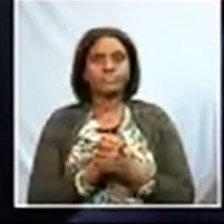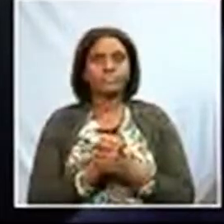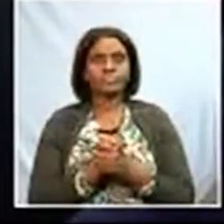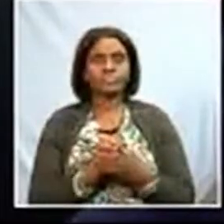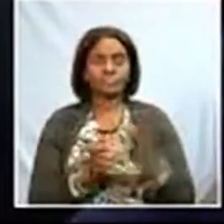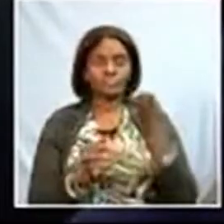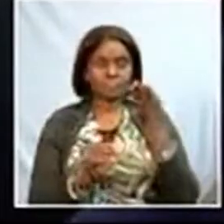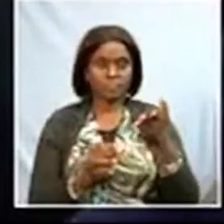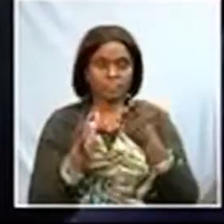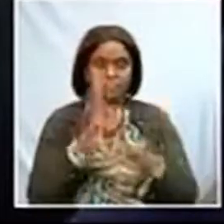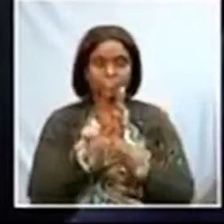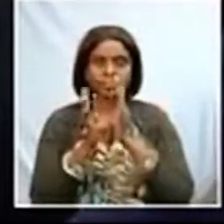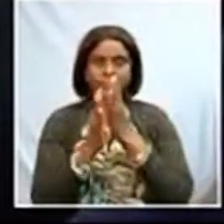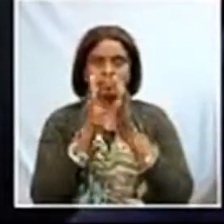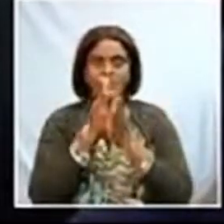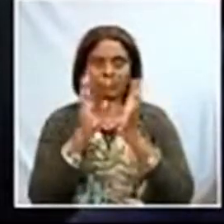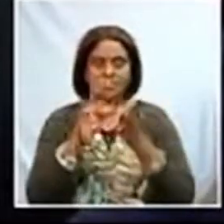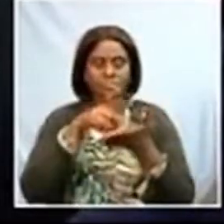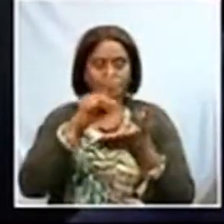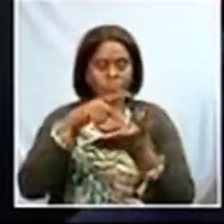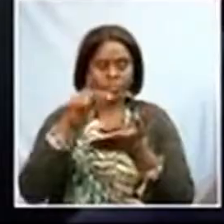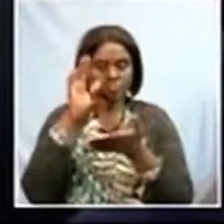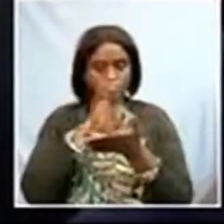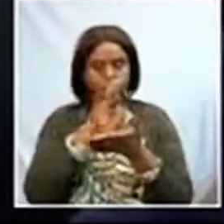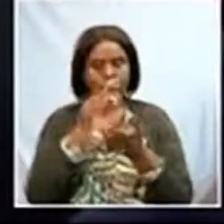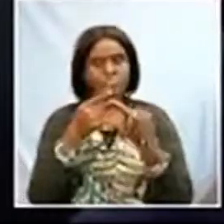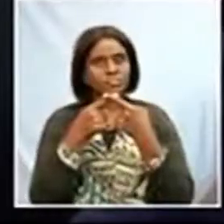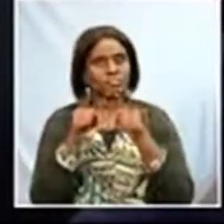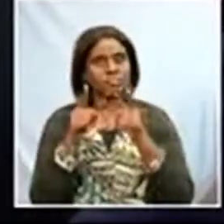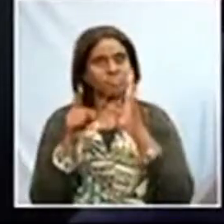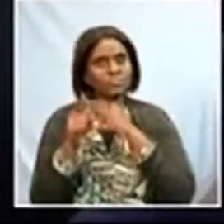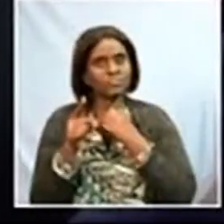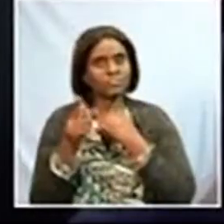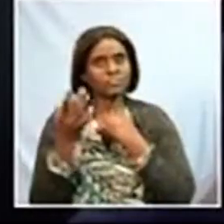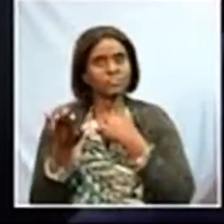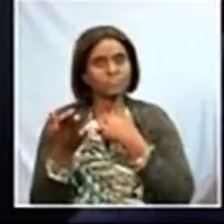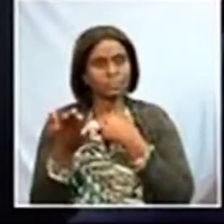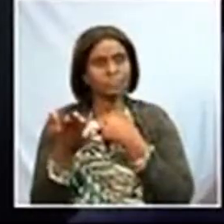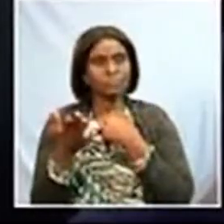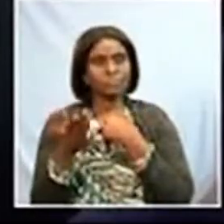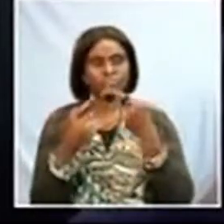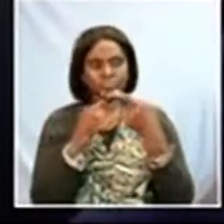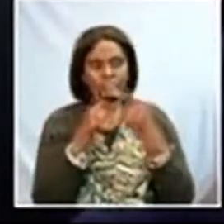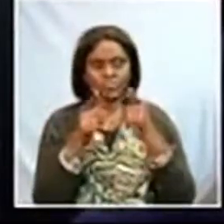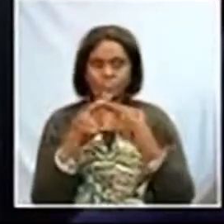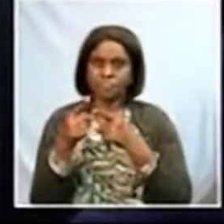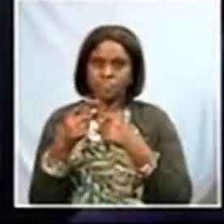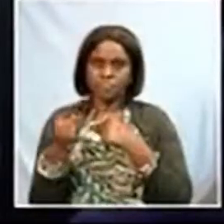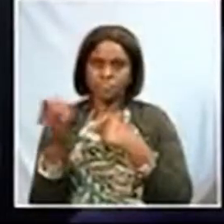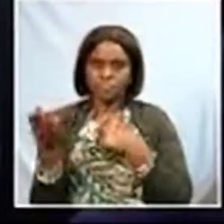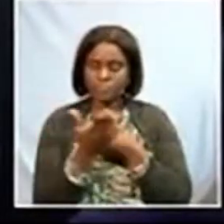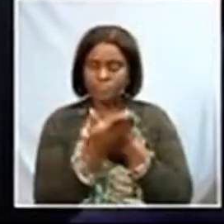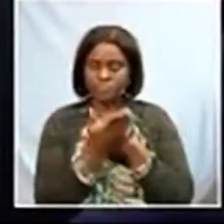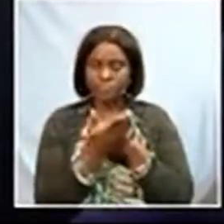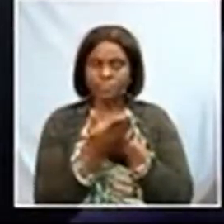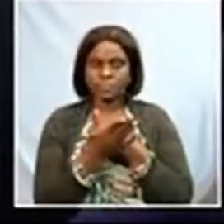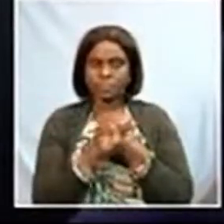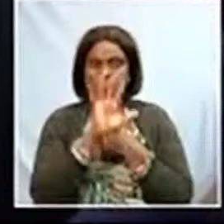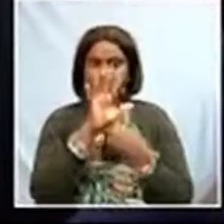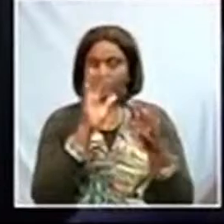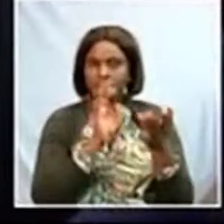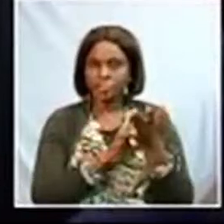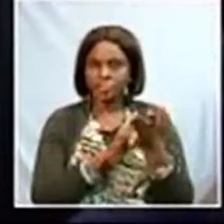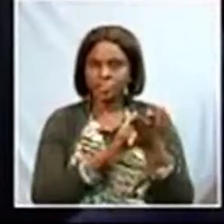Was the contractor paid the difference? The difference is